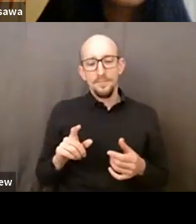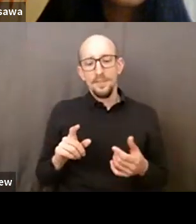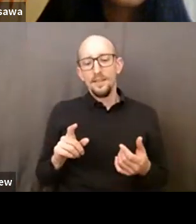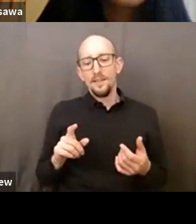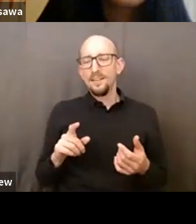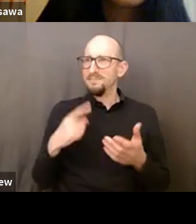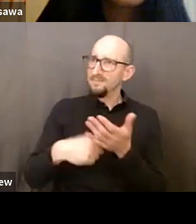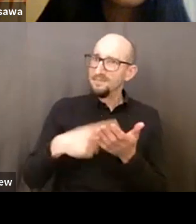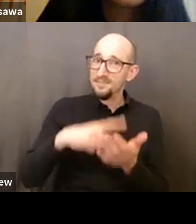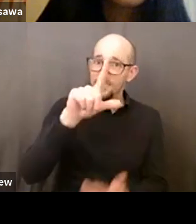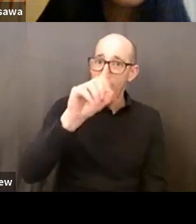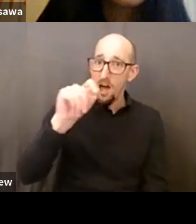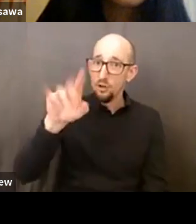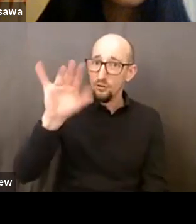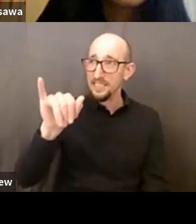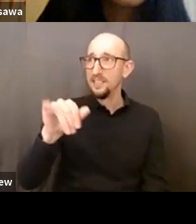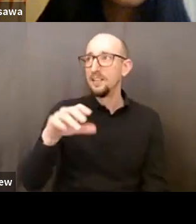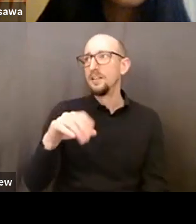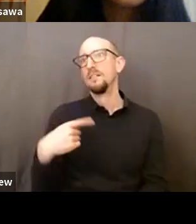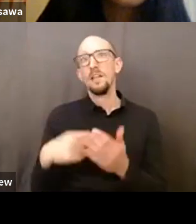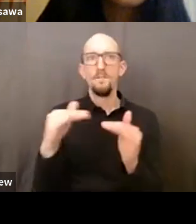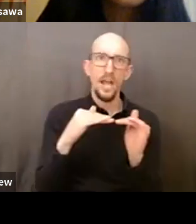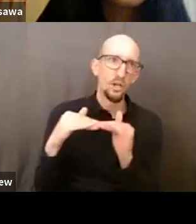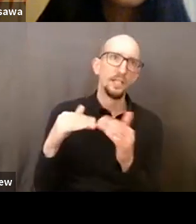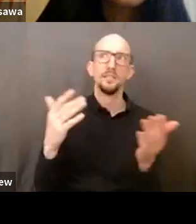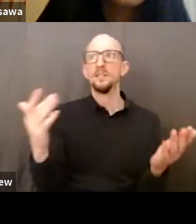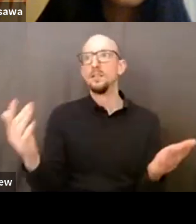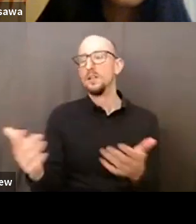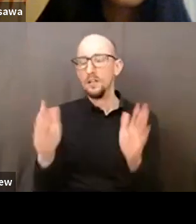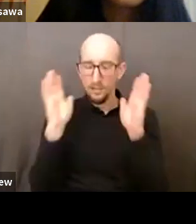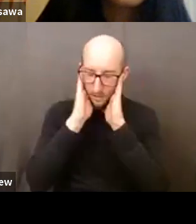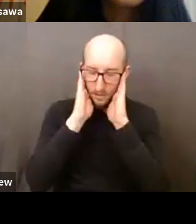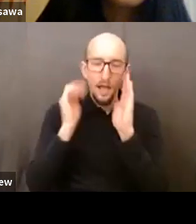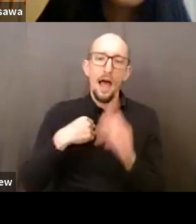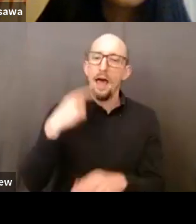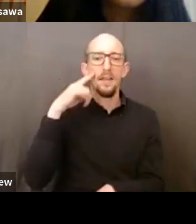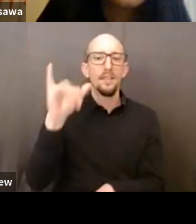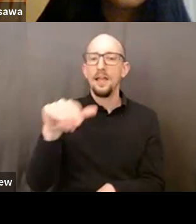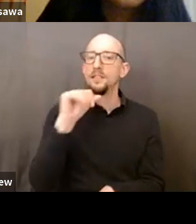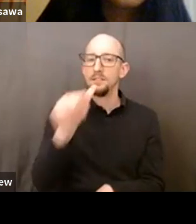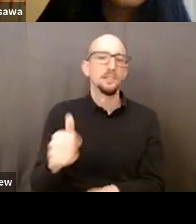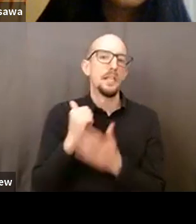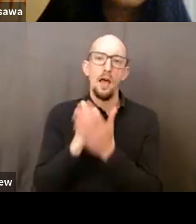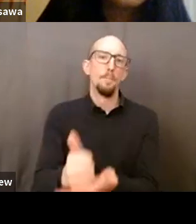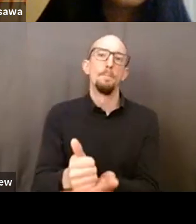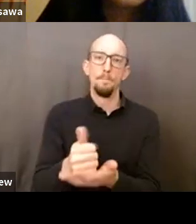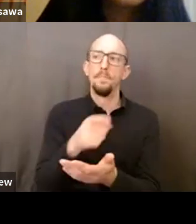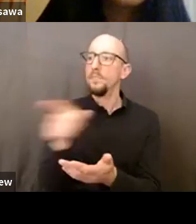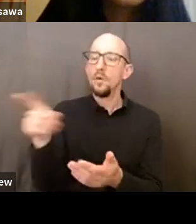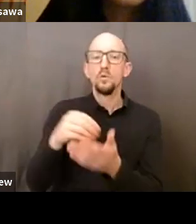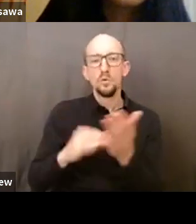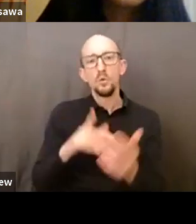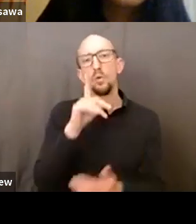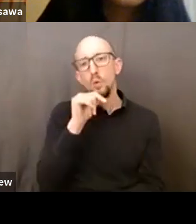lottery and fairness and all of that, I think does a discredit to the students